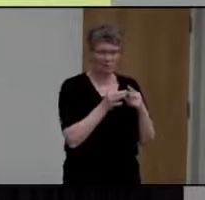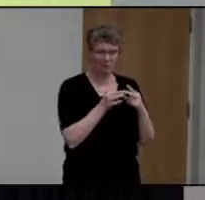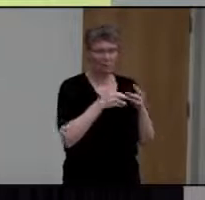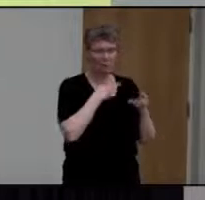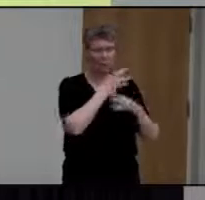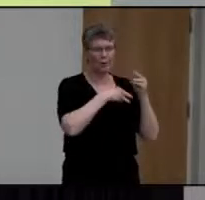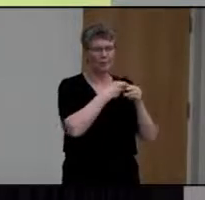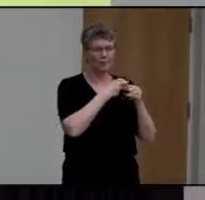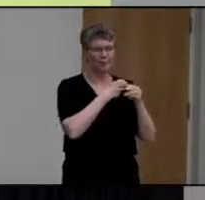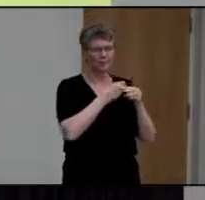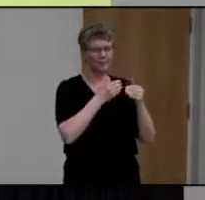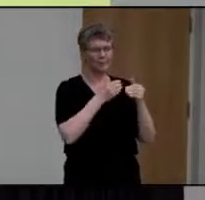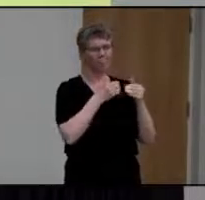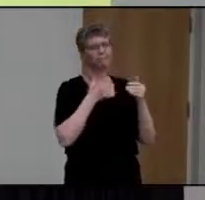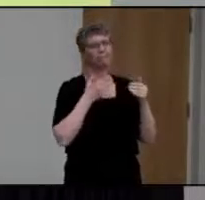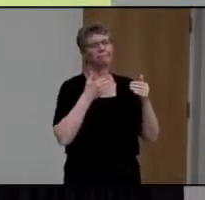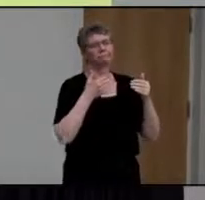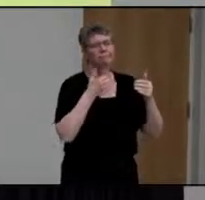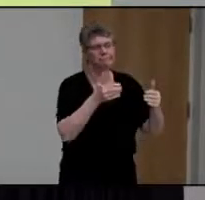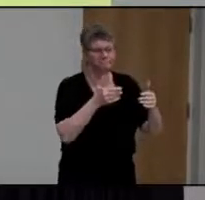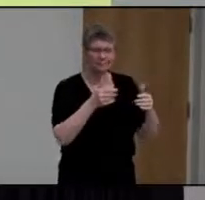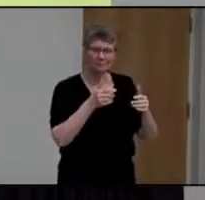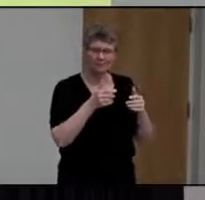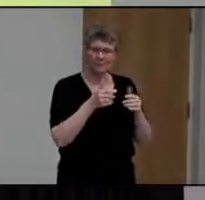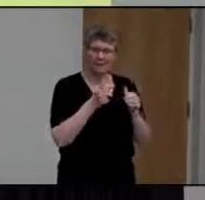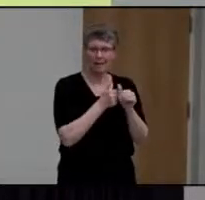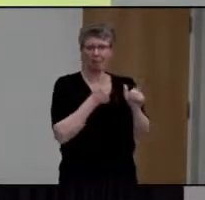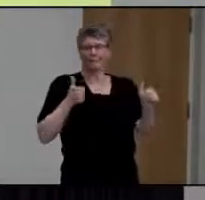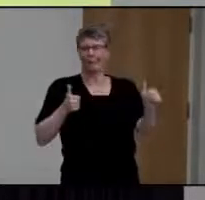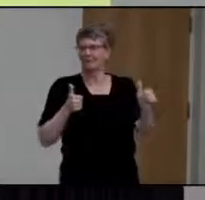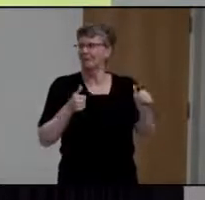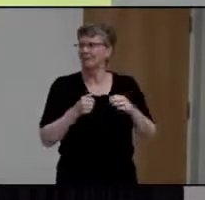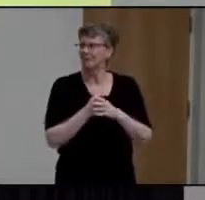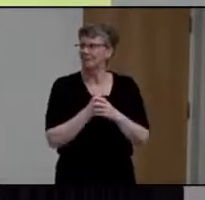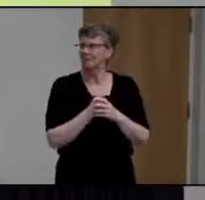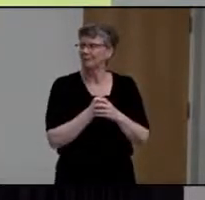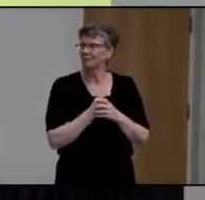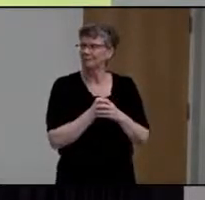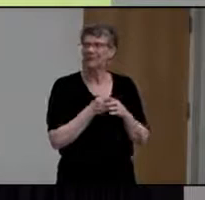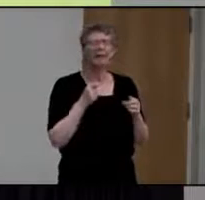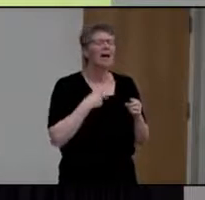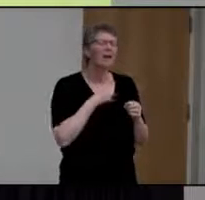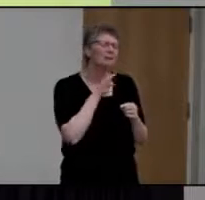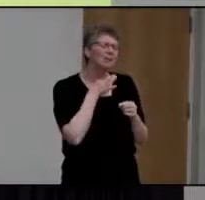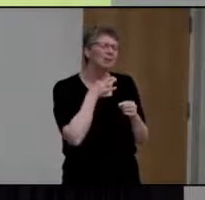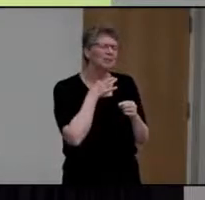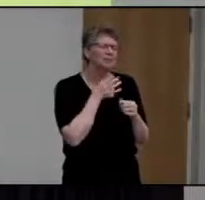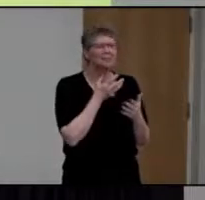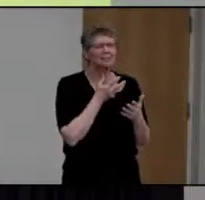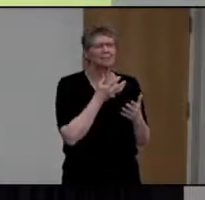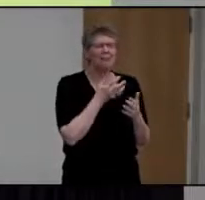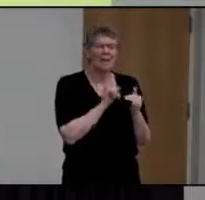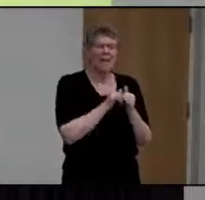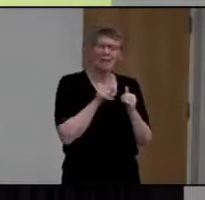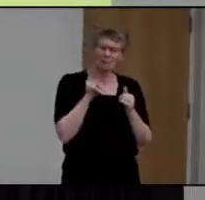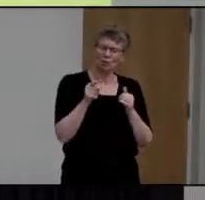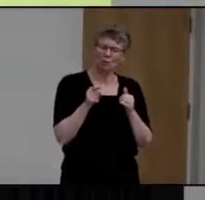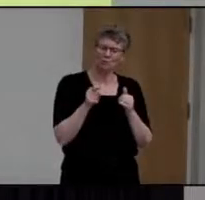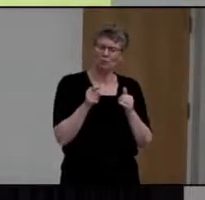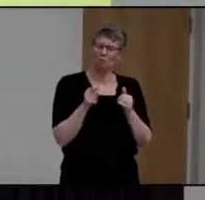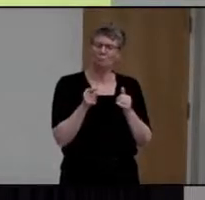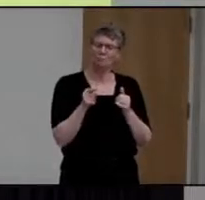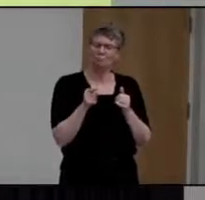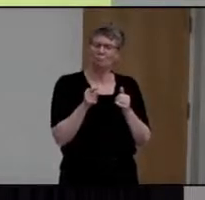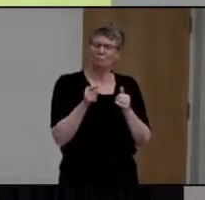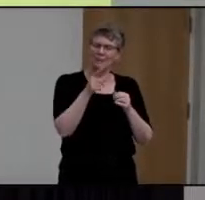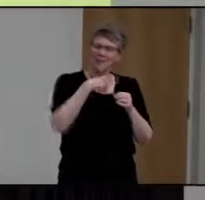to surrender, to give us some insight into your personal lives here and how you structure the settings in your phones and your computers, but like, do you as experts in